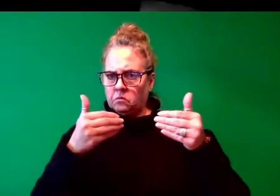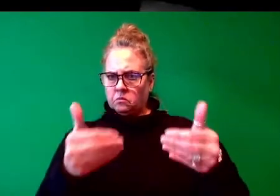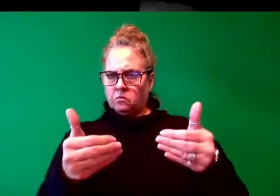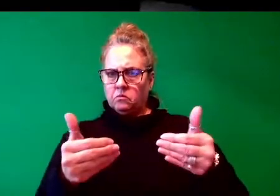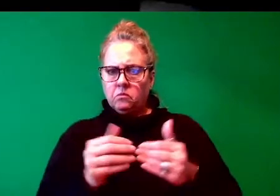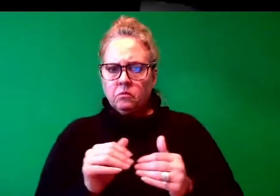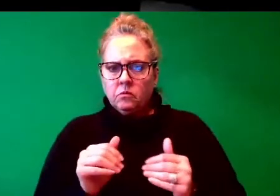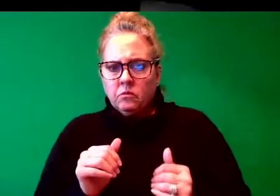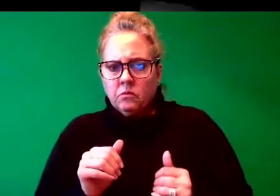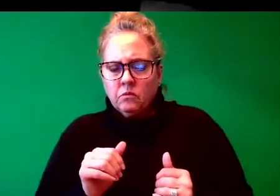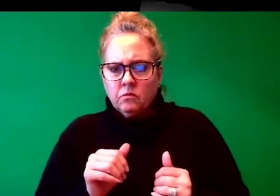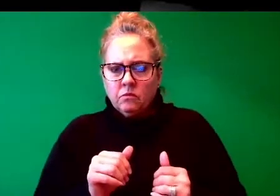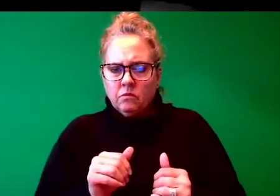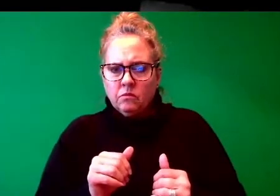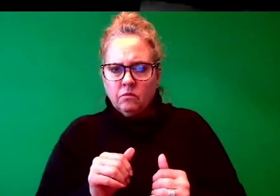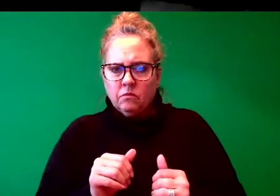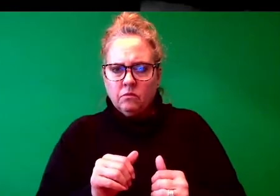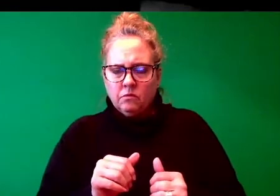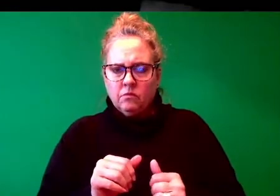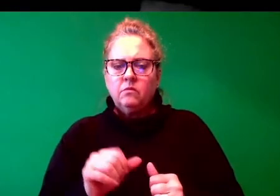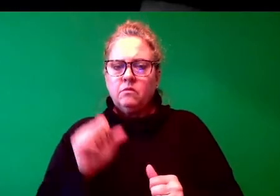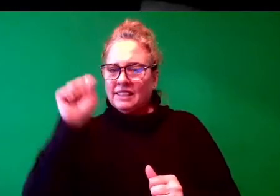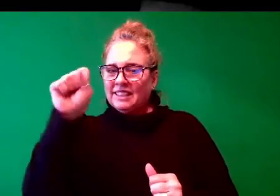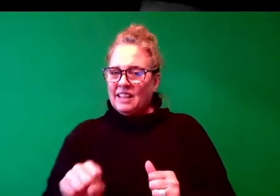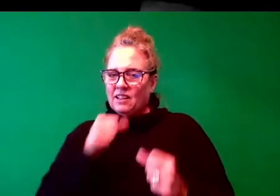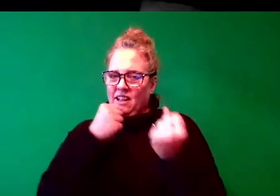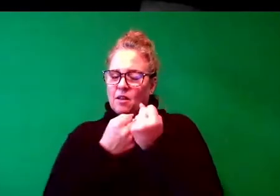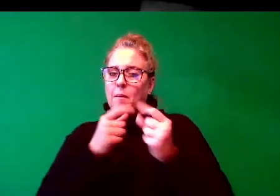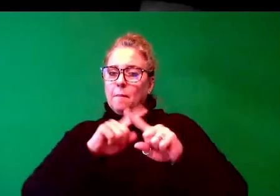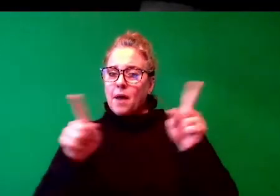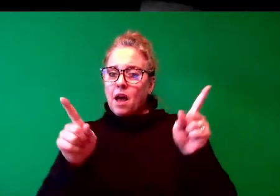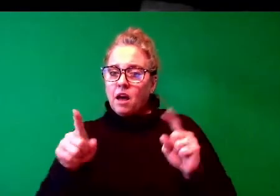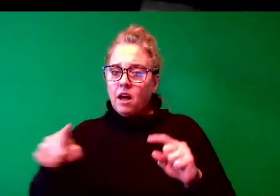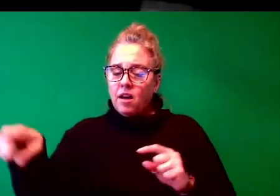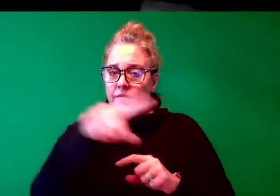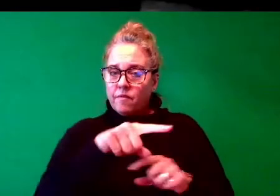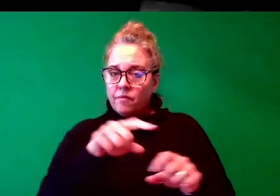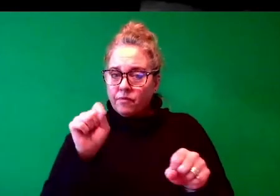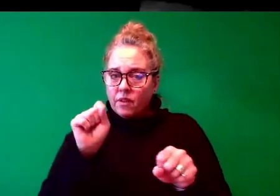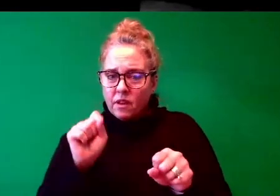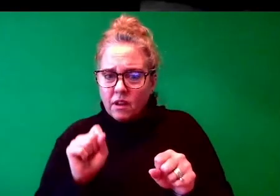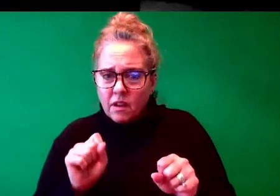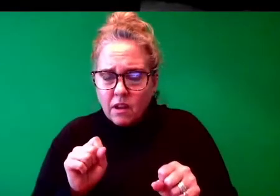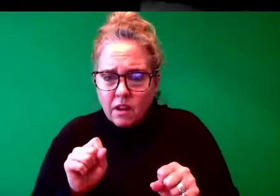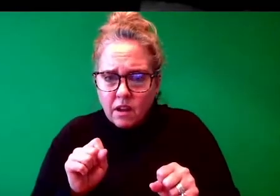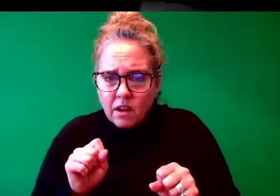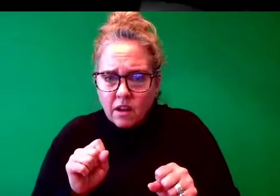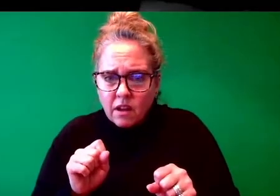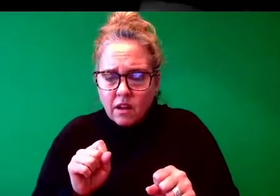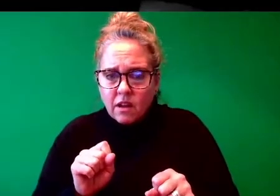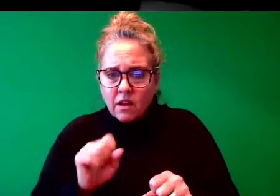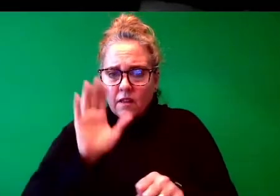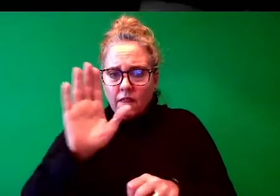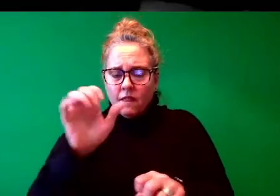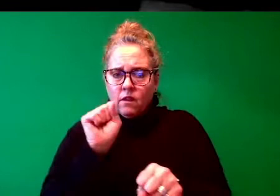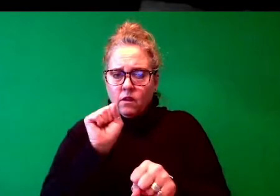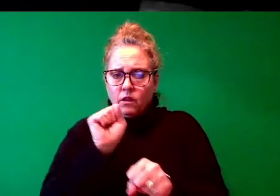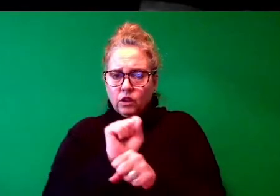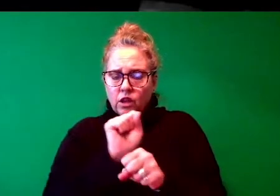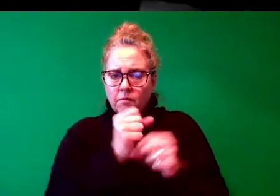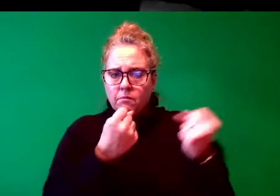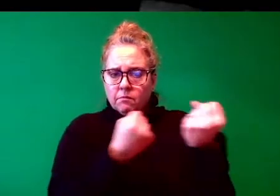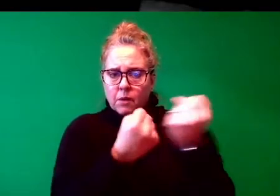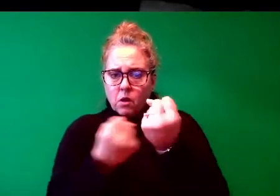haven't. You represent all of those people, and that puts you in a really challenging situation in that setting